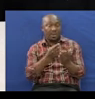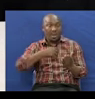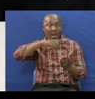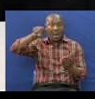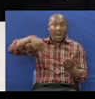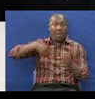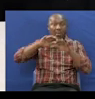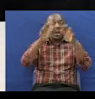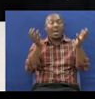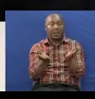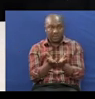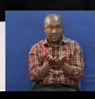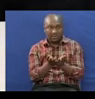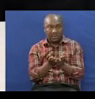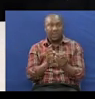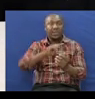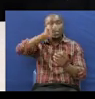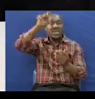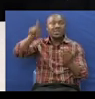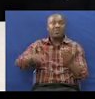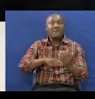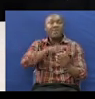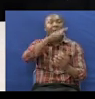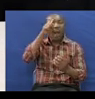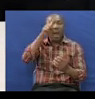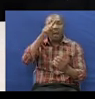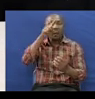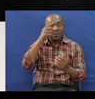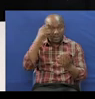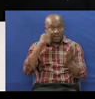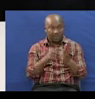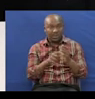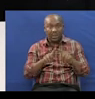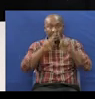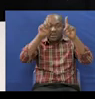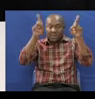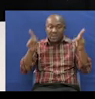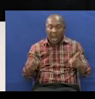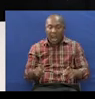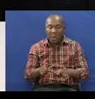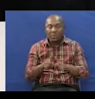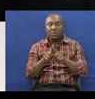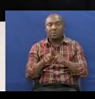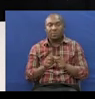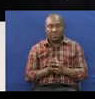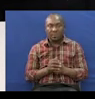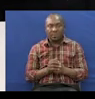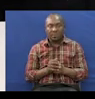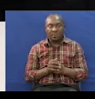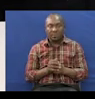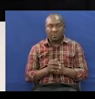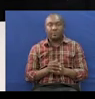That proves that our planet Earth is a sphere, that